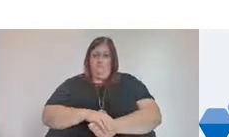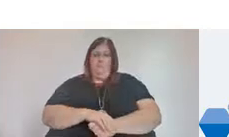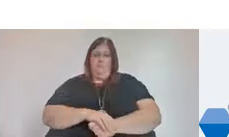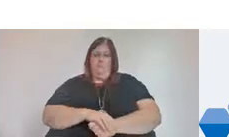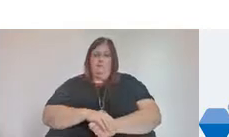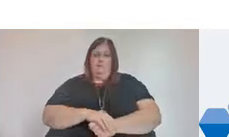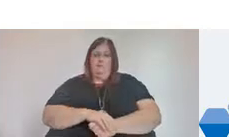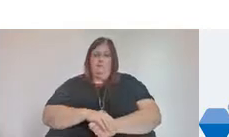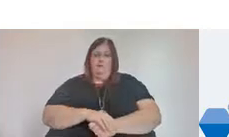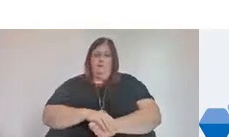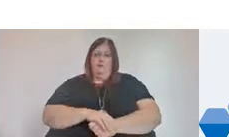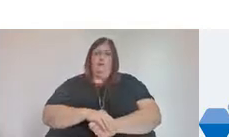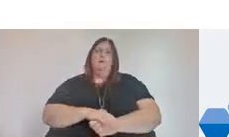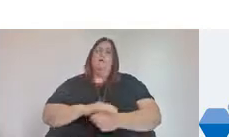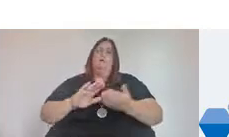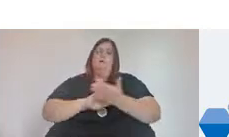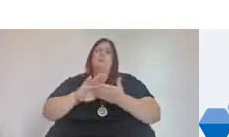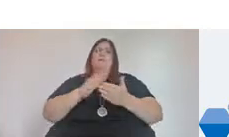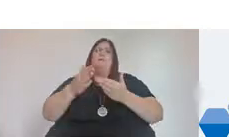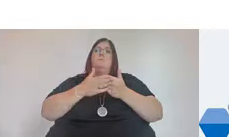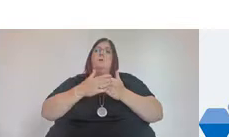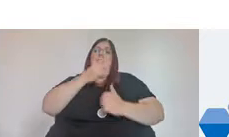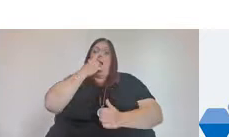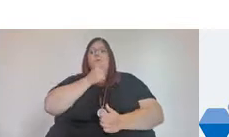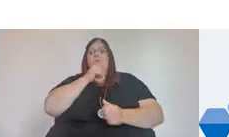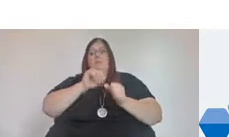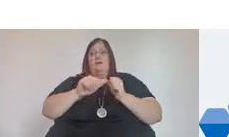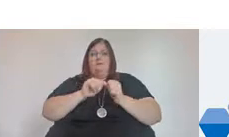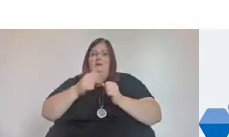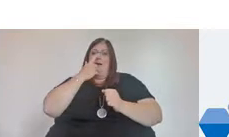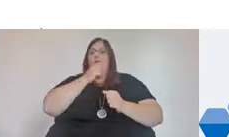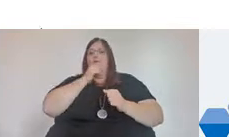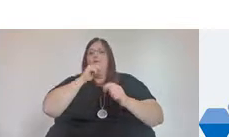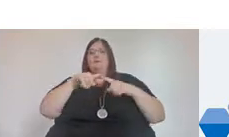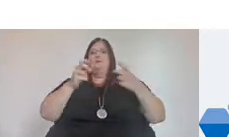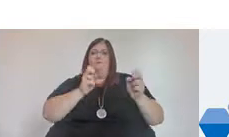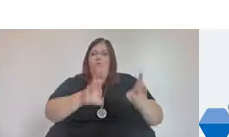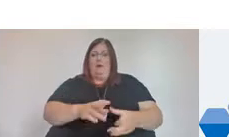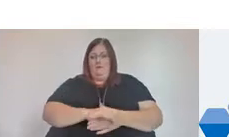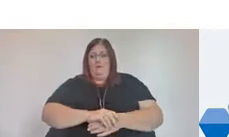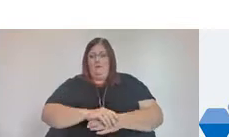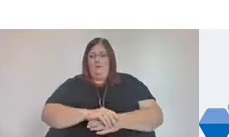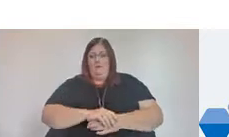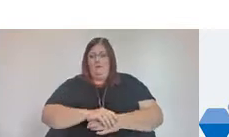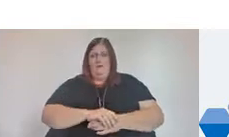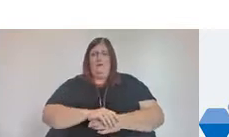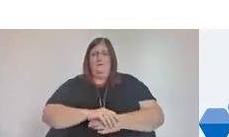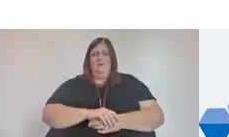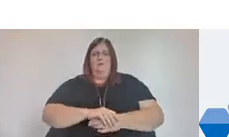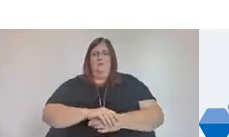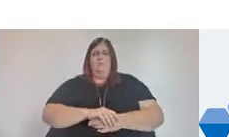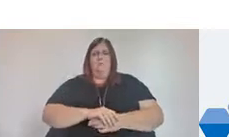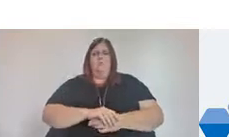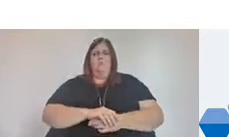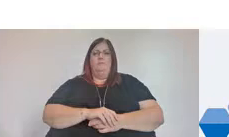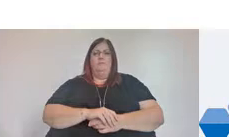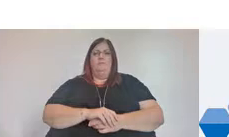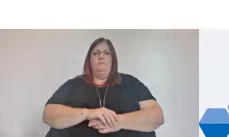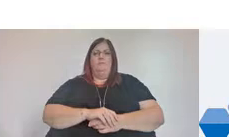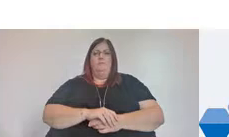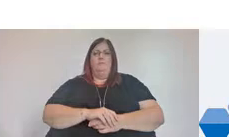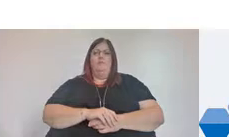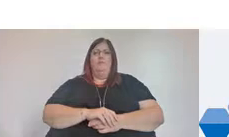pound to go further. So as I say, not a complicated strategy, a simple one, but one that we have widespread